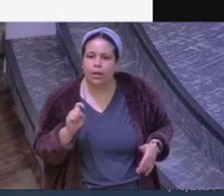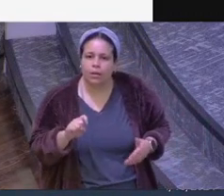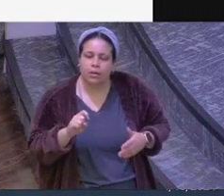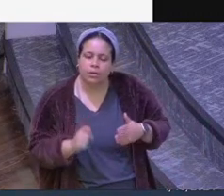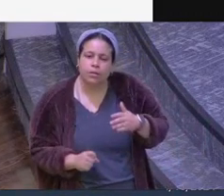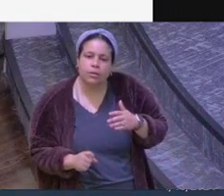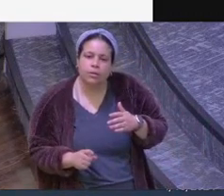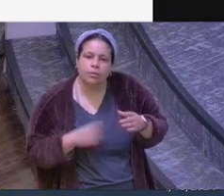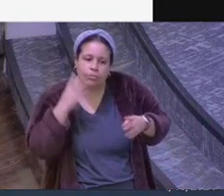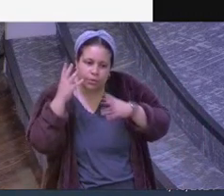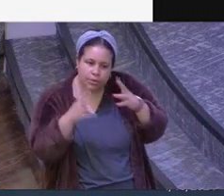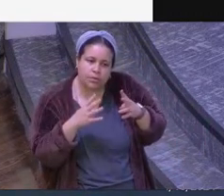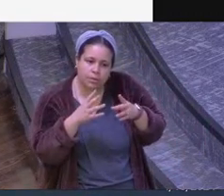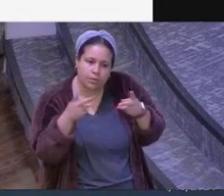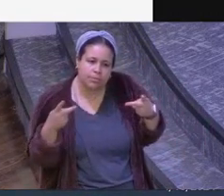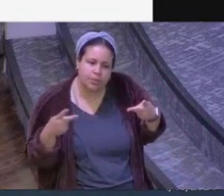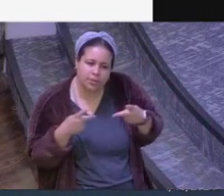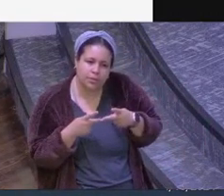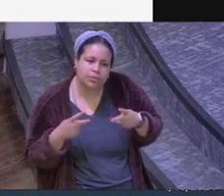position.